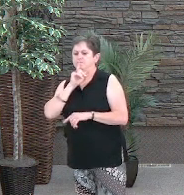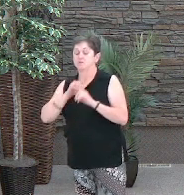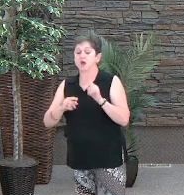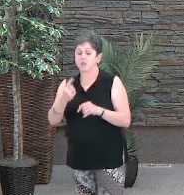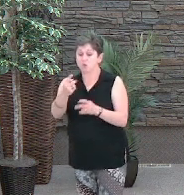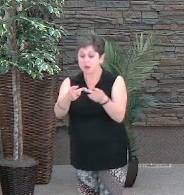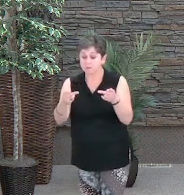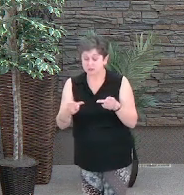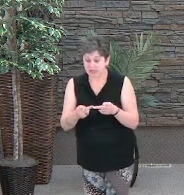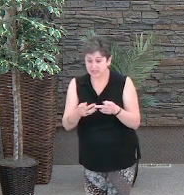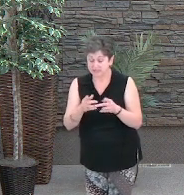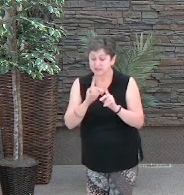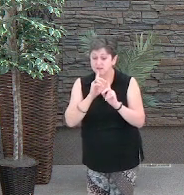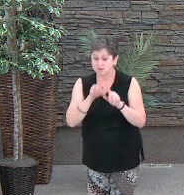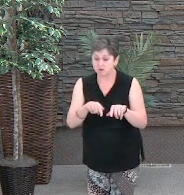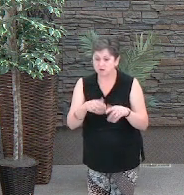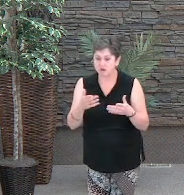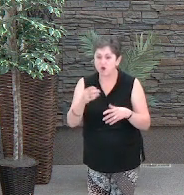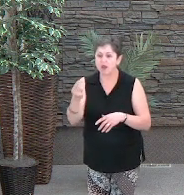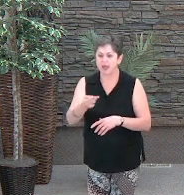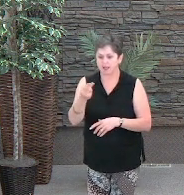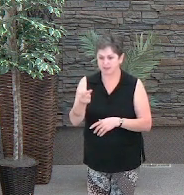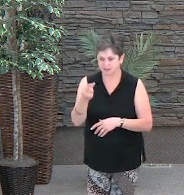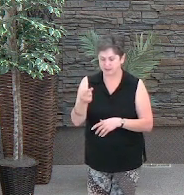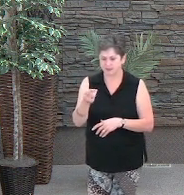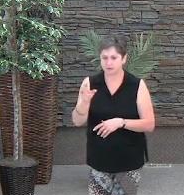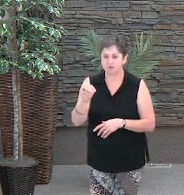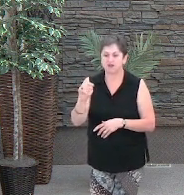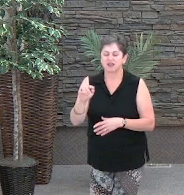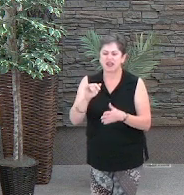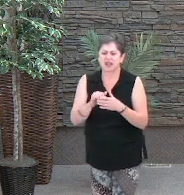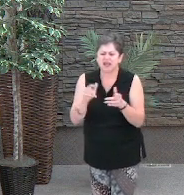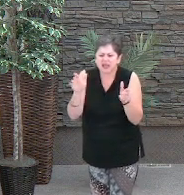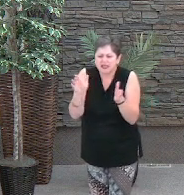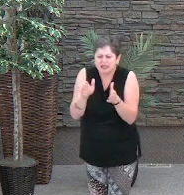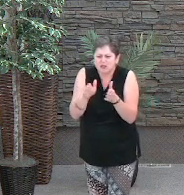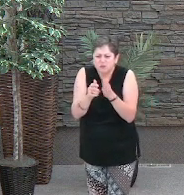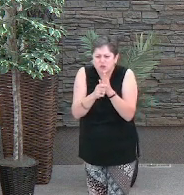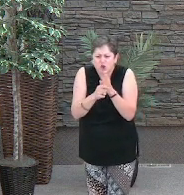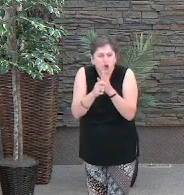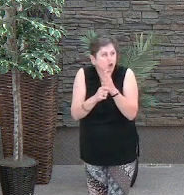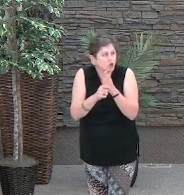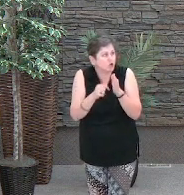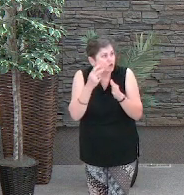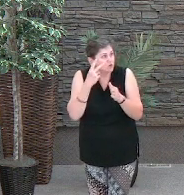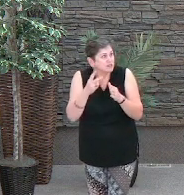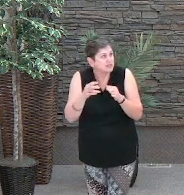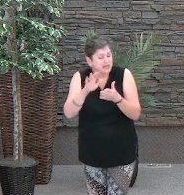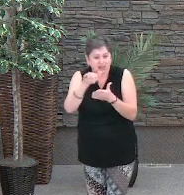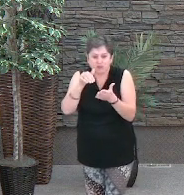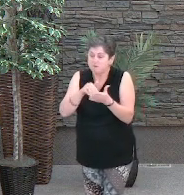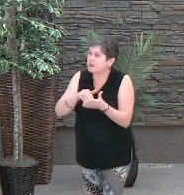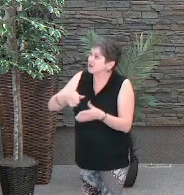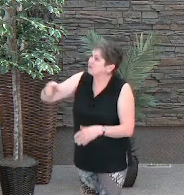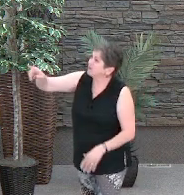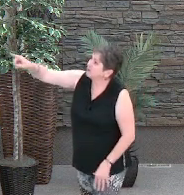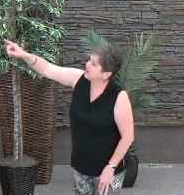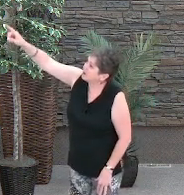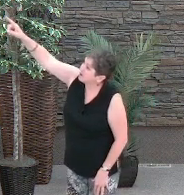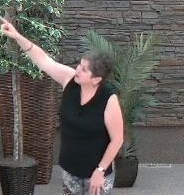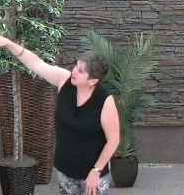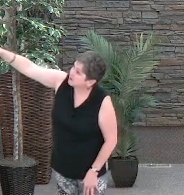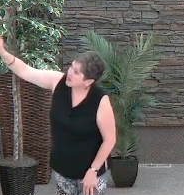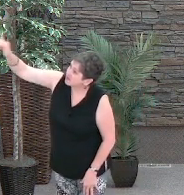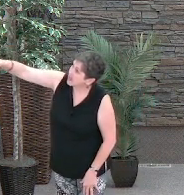the one place he did get response was from Helena, Montana. And this little bitty article that you see there right in the middle is the reason there's a